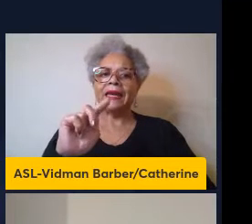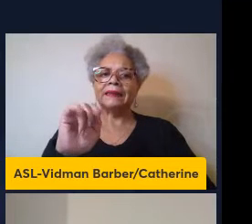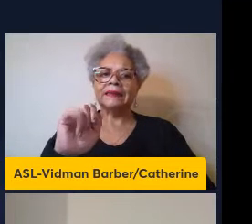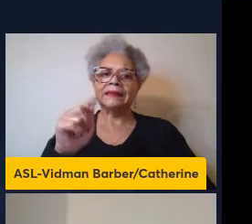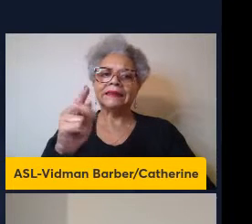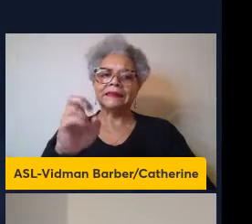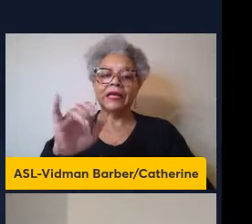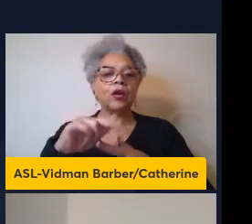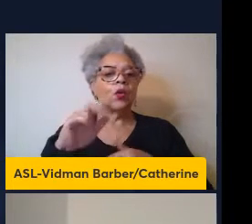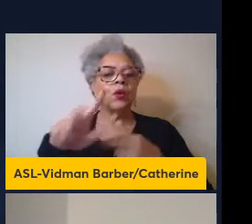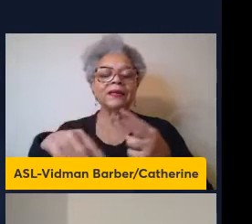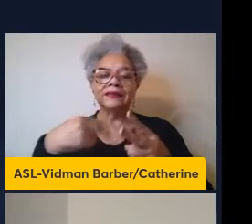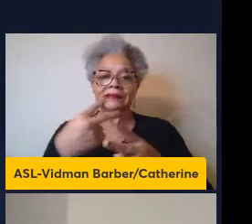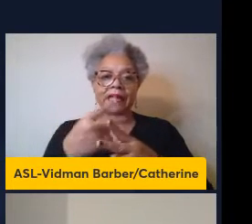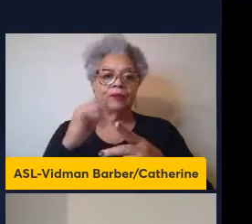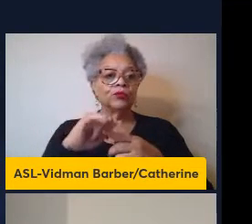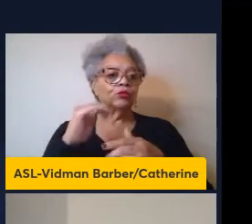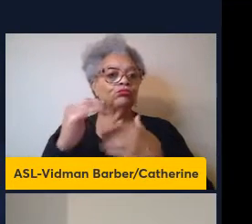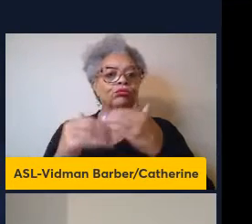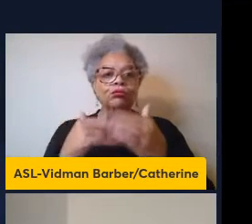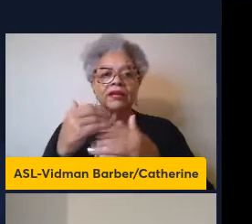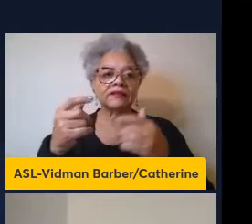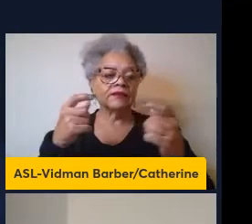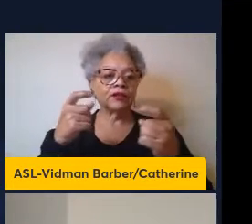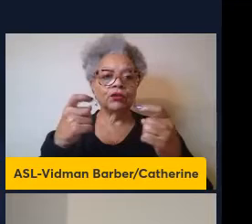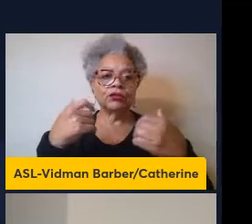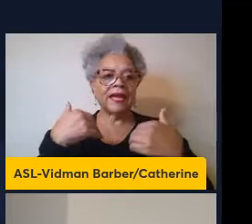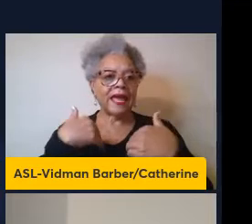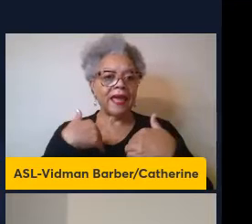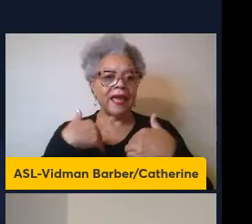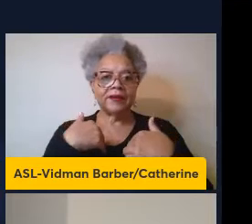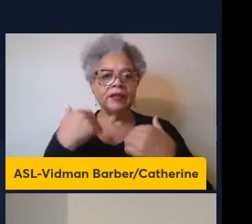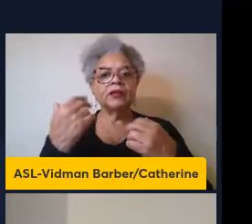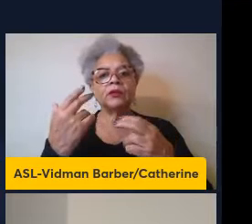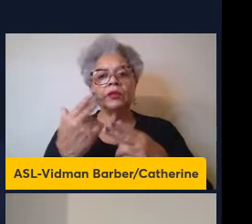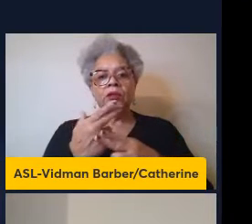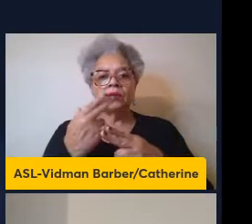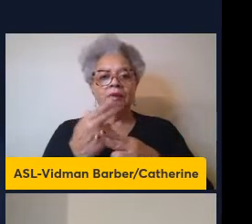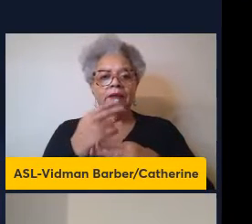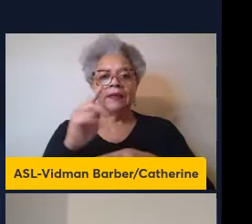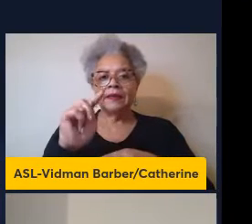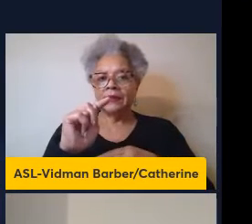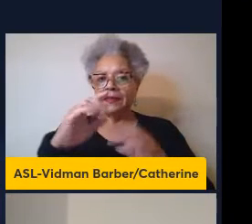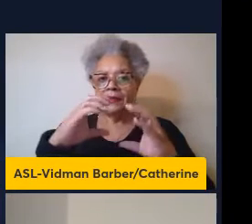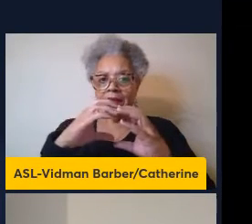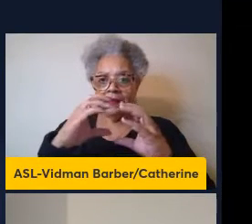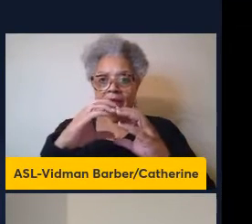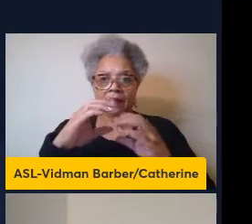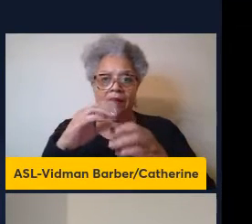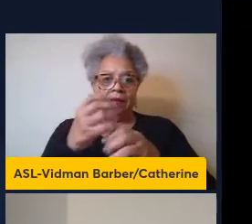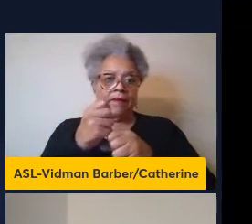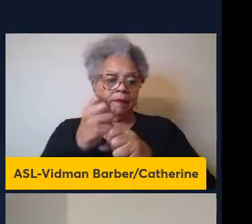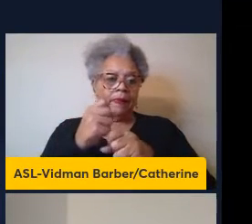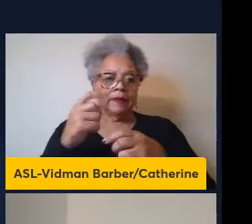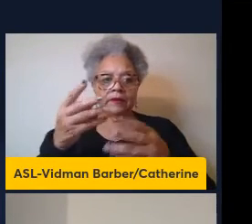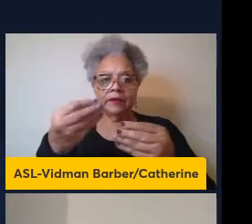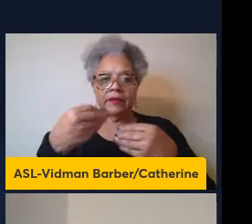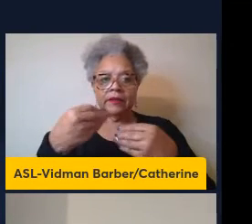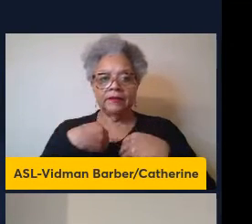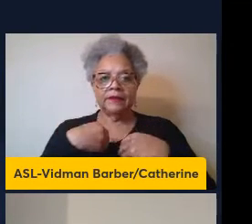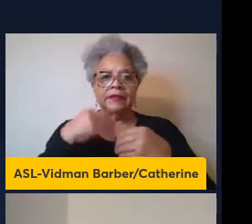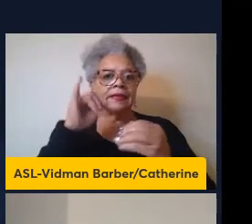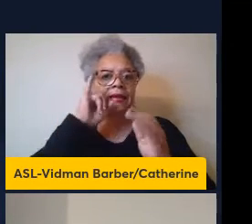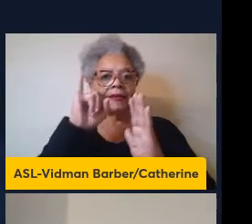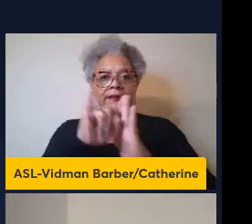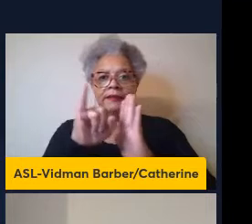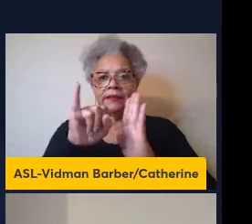cells do progressors and controllers have and would use the T cell receptor to be able to give us an identity of that T